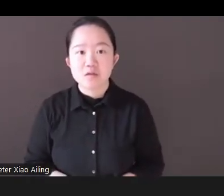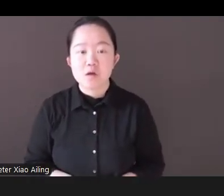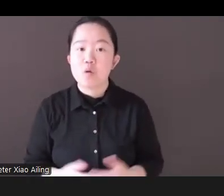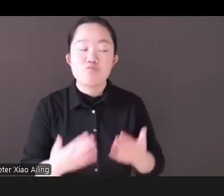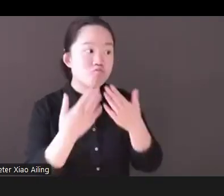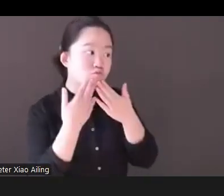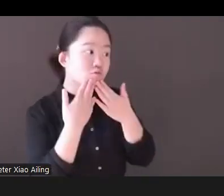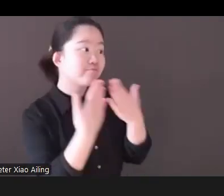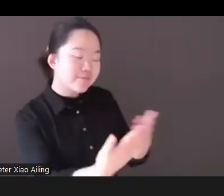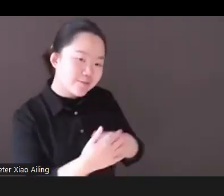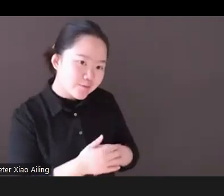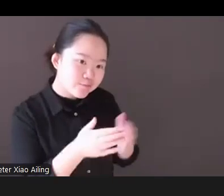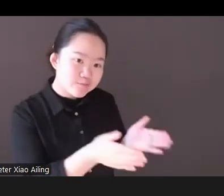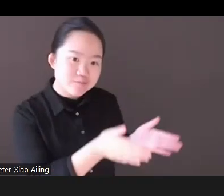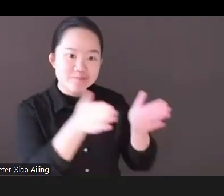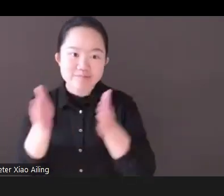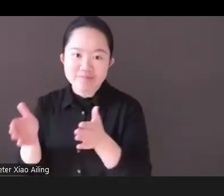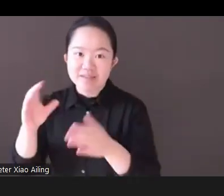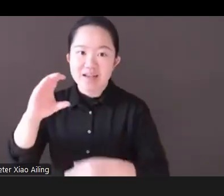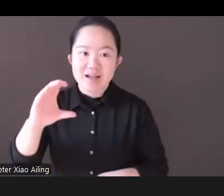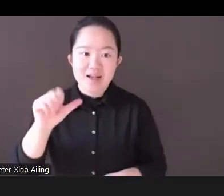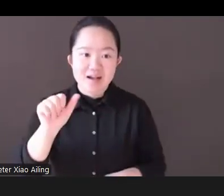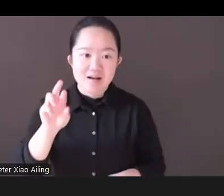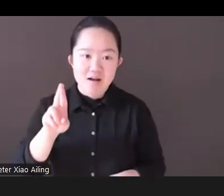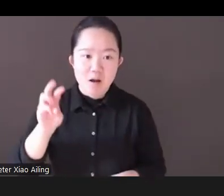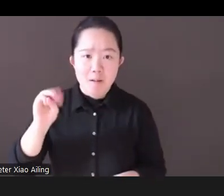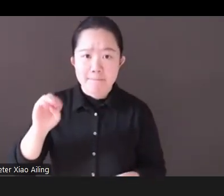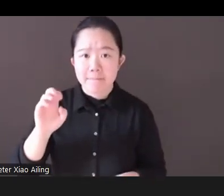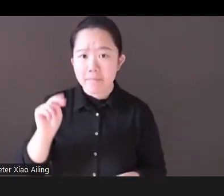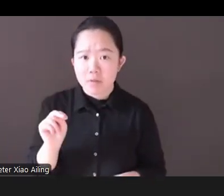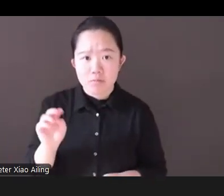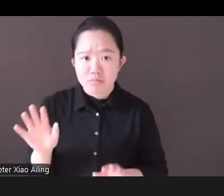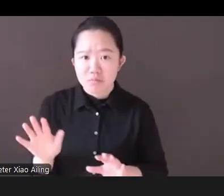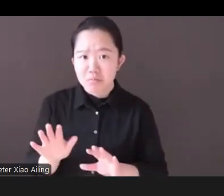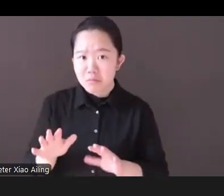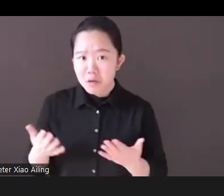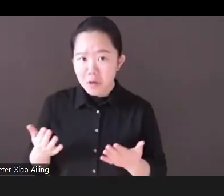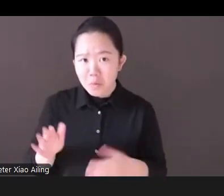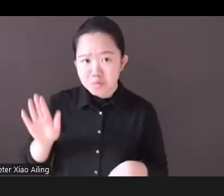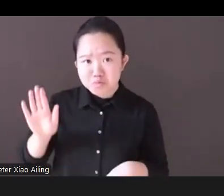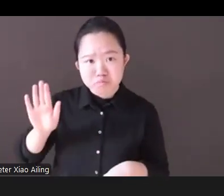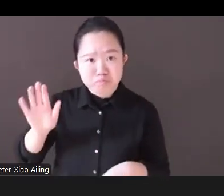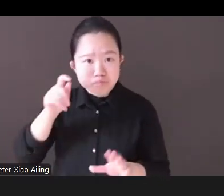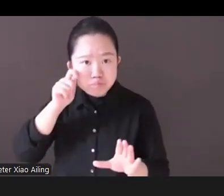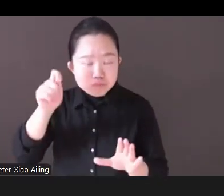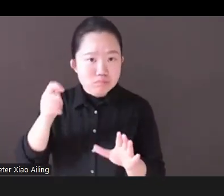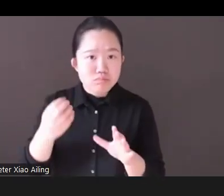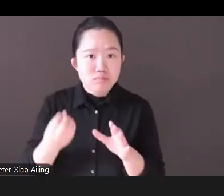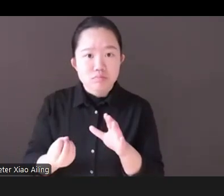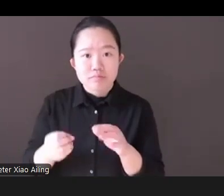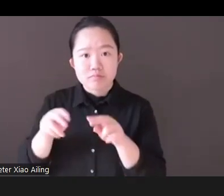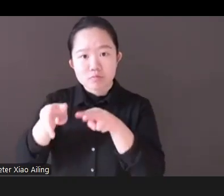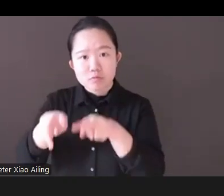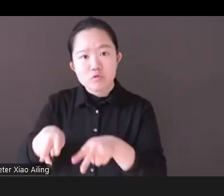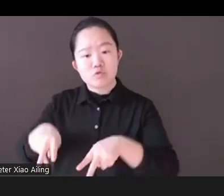supervision? Sure. We have the Swedish Post and Telecom Authority, or PTS,